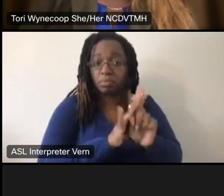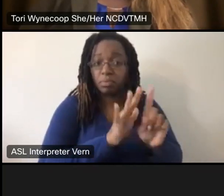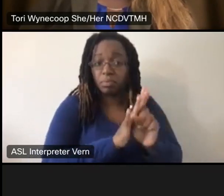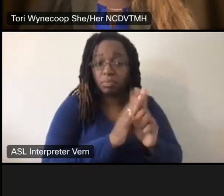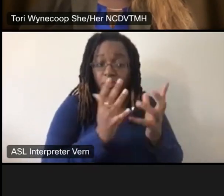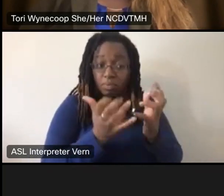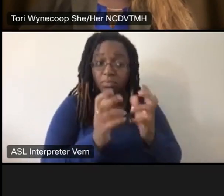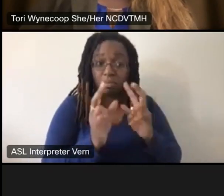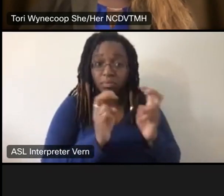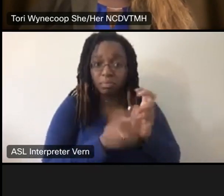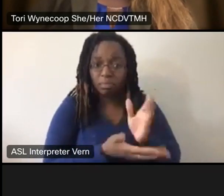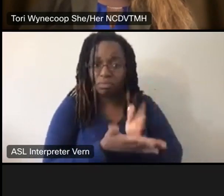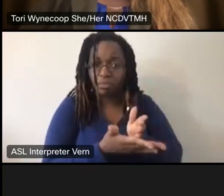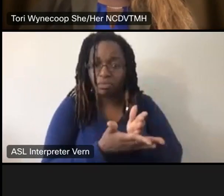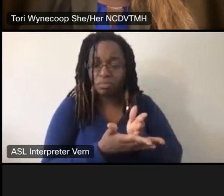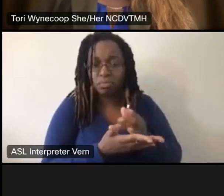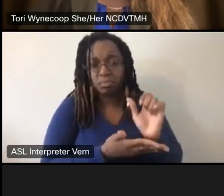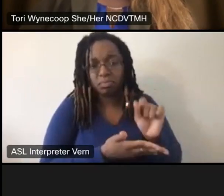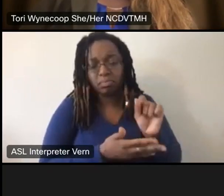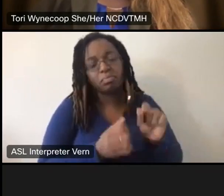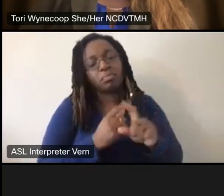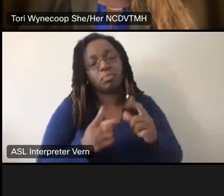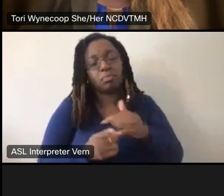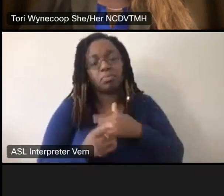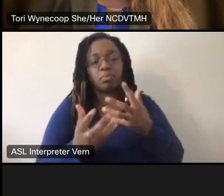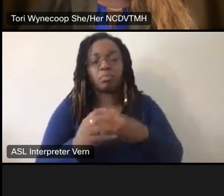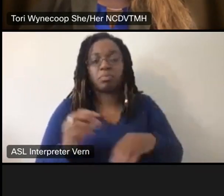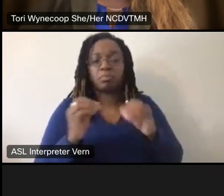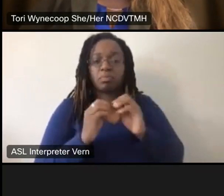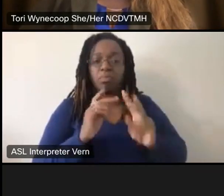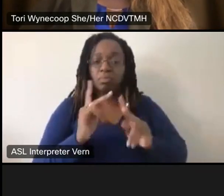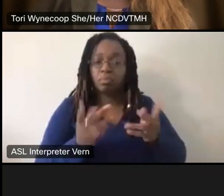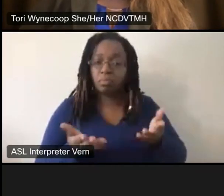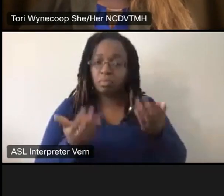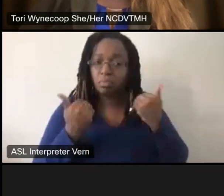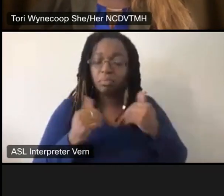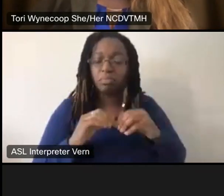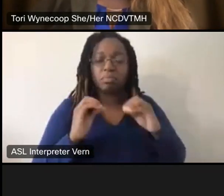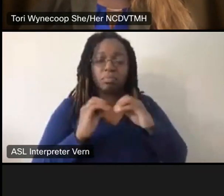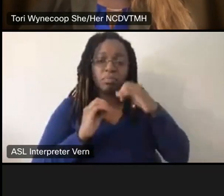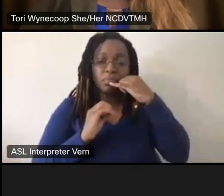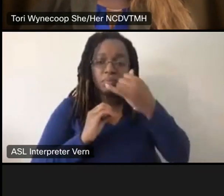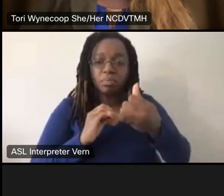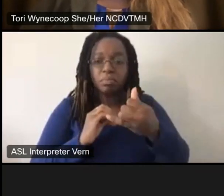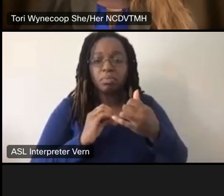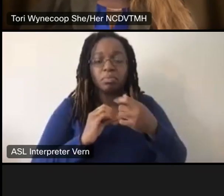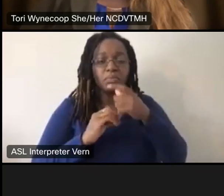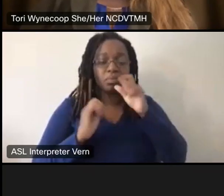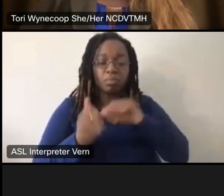but in the meantime, we want more people to come forward. We want to get mm, more calls and know that we're reaching and able to serve and